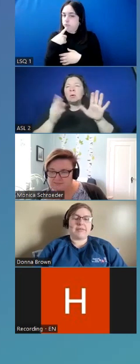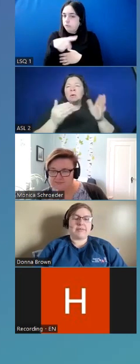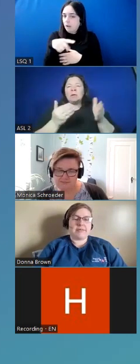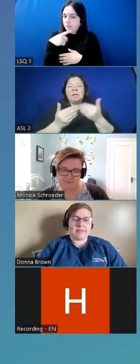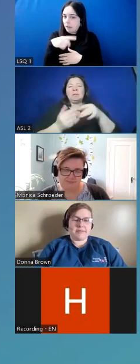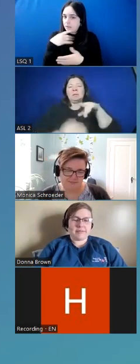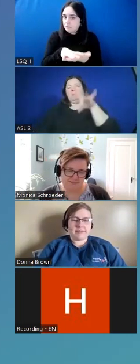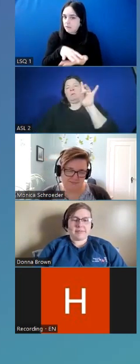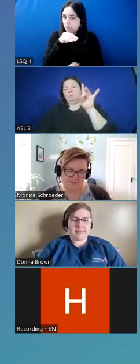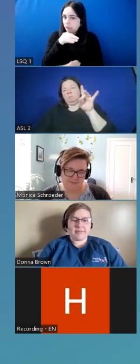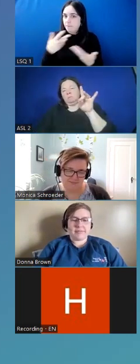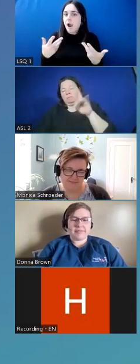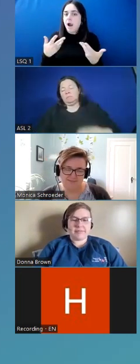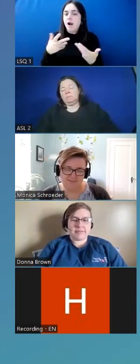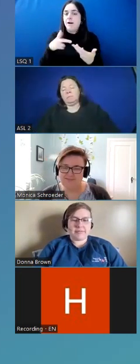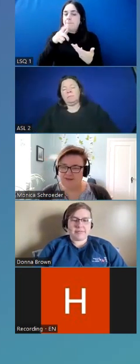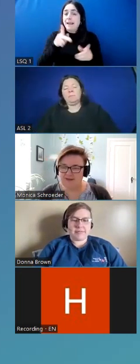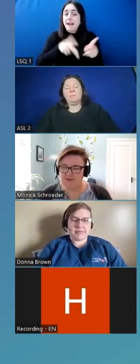find.